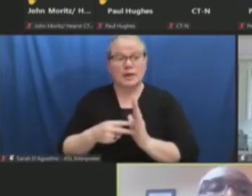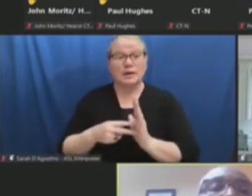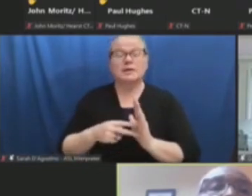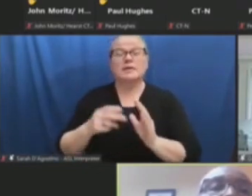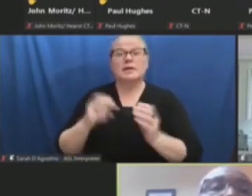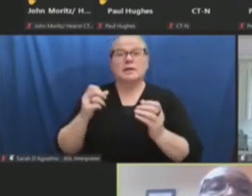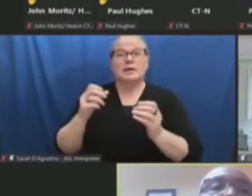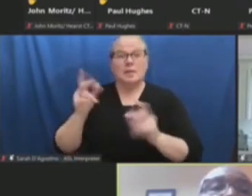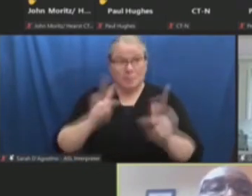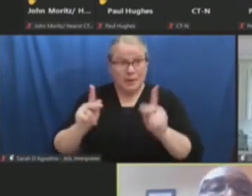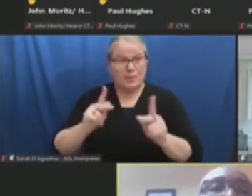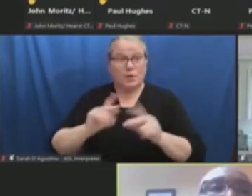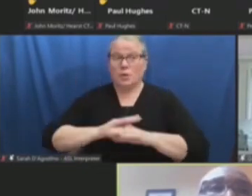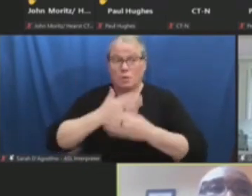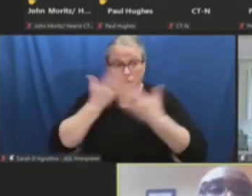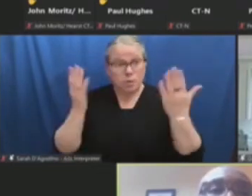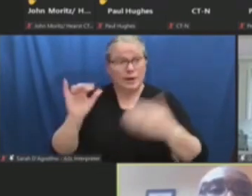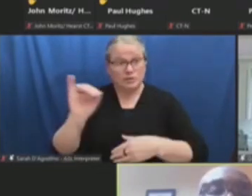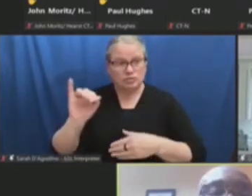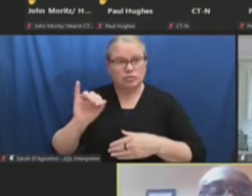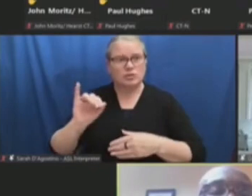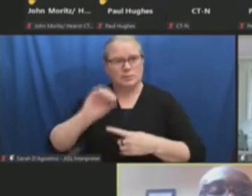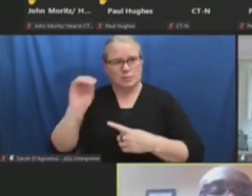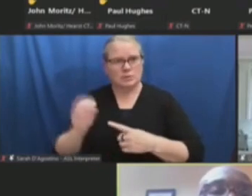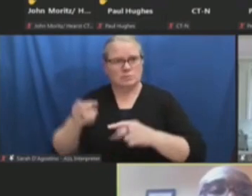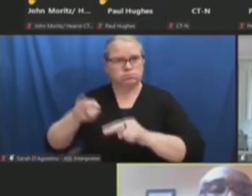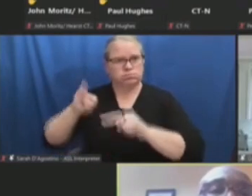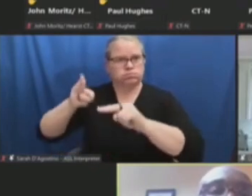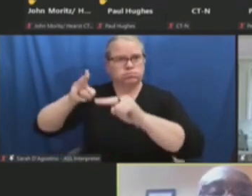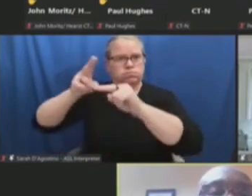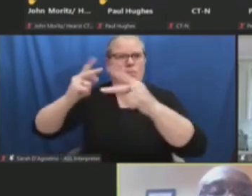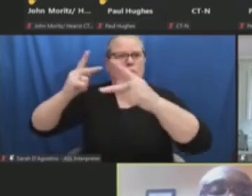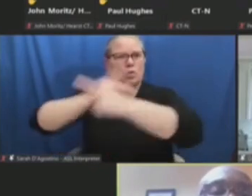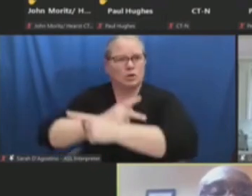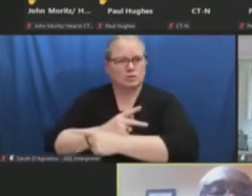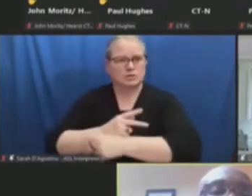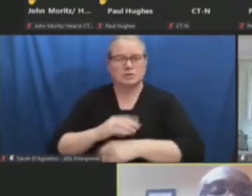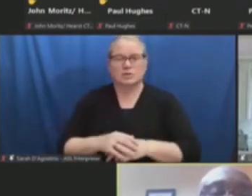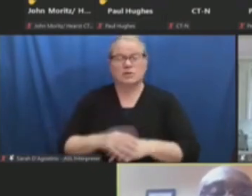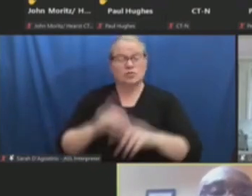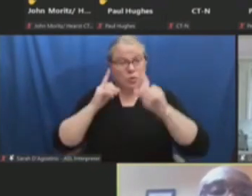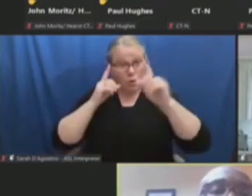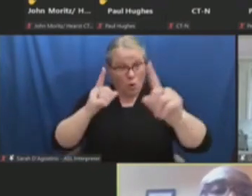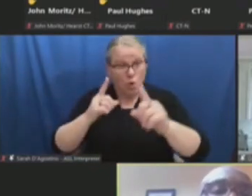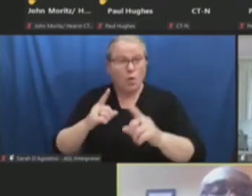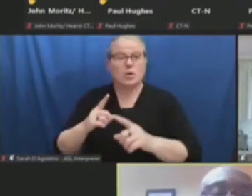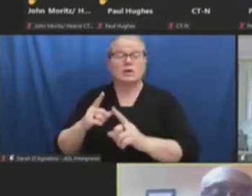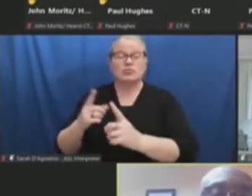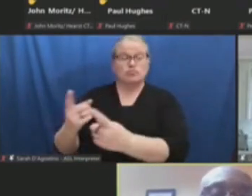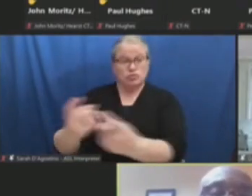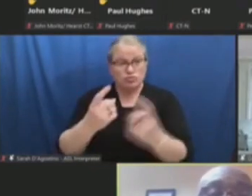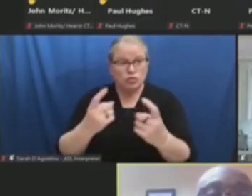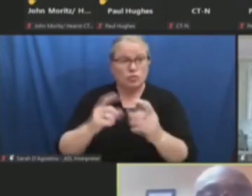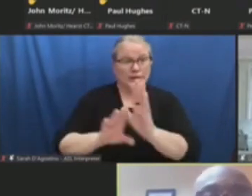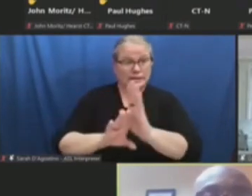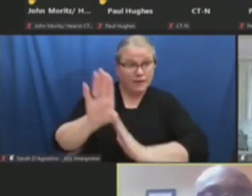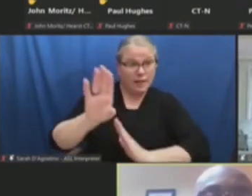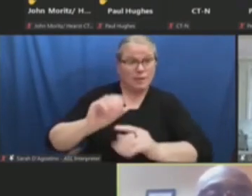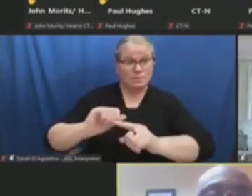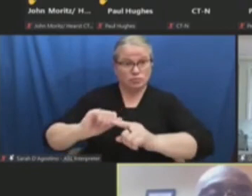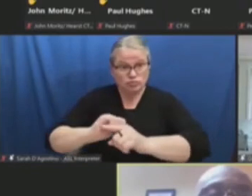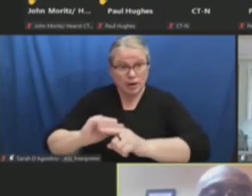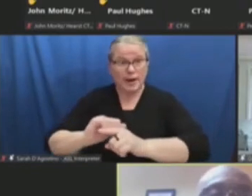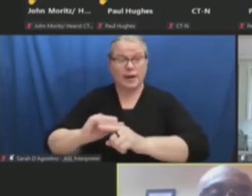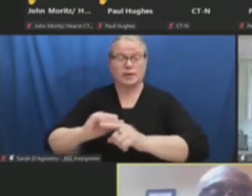So our role in this is to create a path to recruit, develop, train, and get certified and get